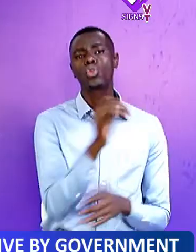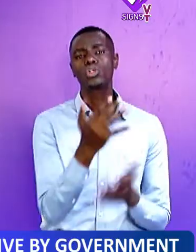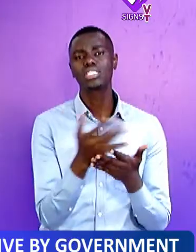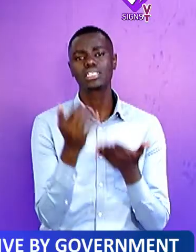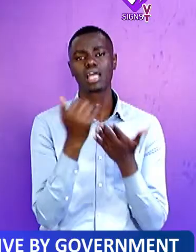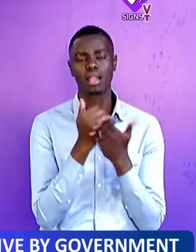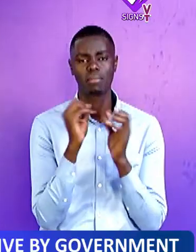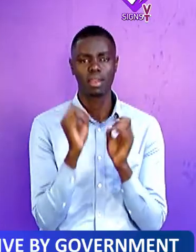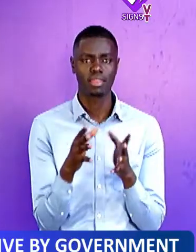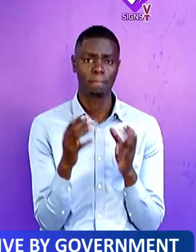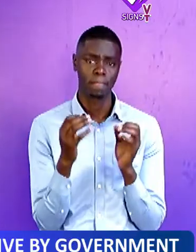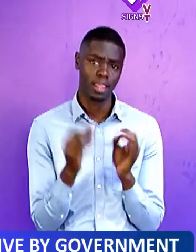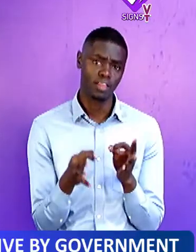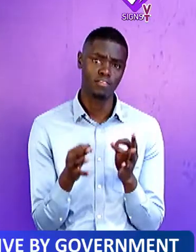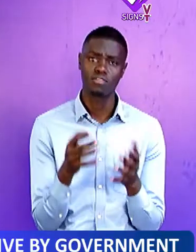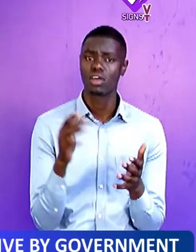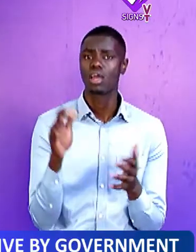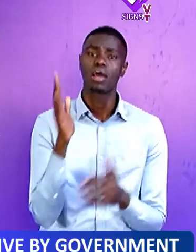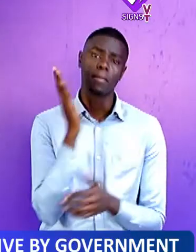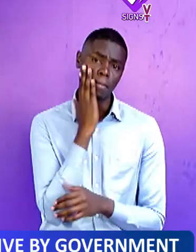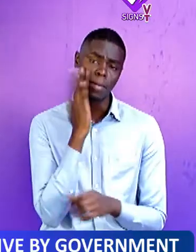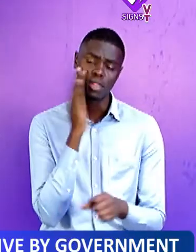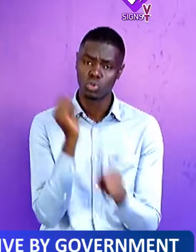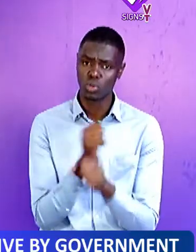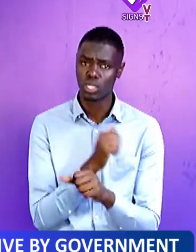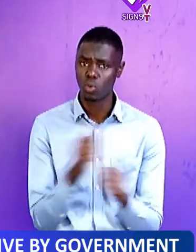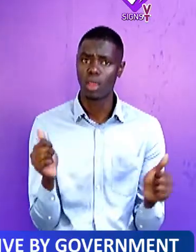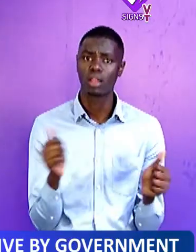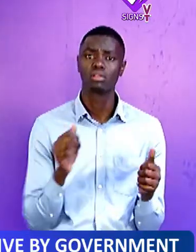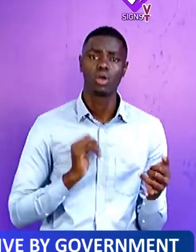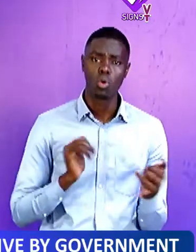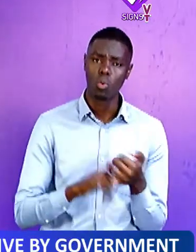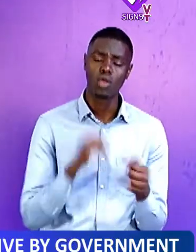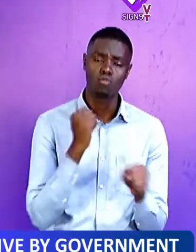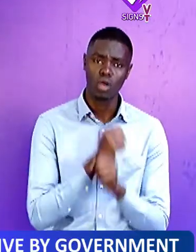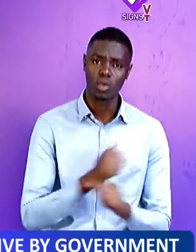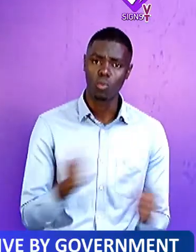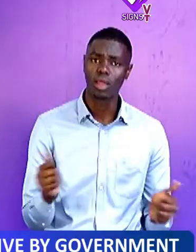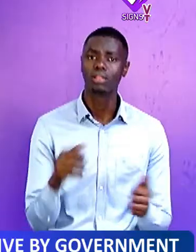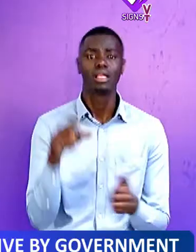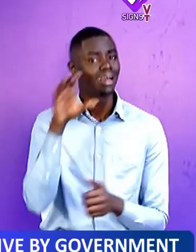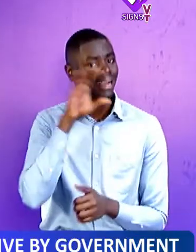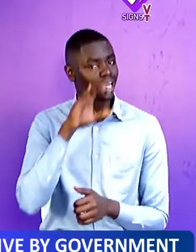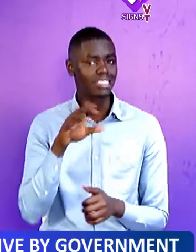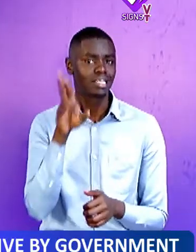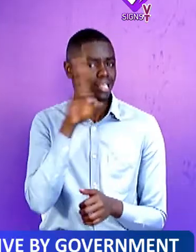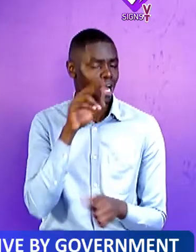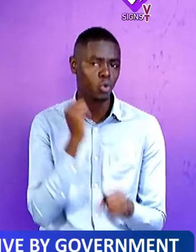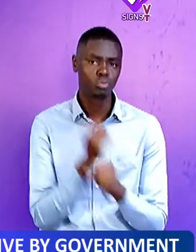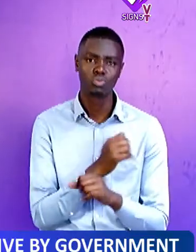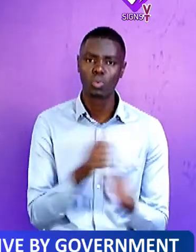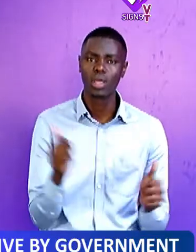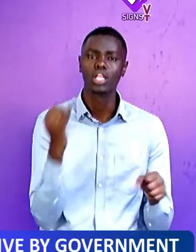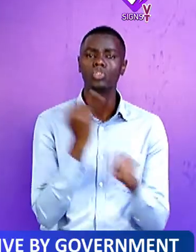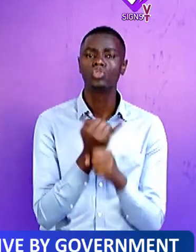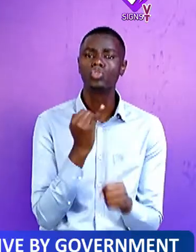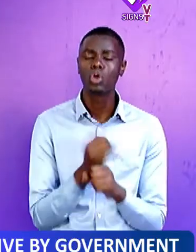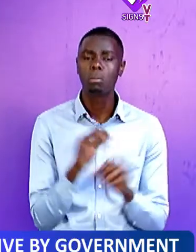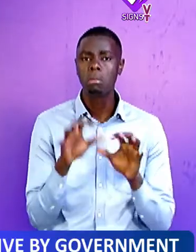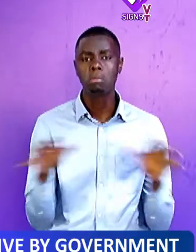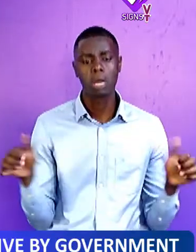If your wife was at work, your brother was working, your cousin, your uncle was working, it's like there's a job market booming in